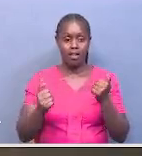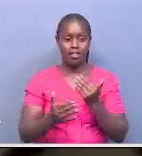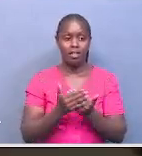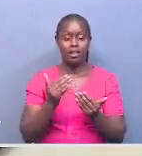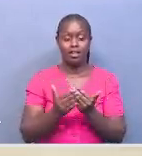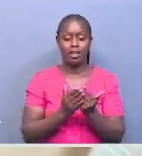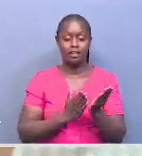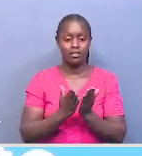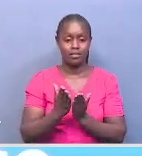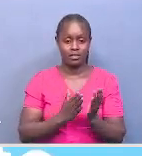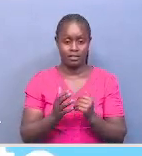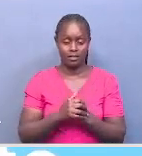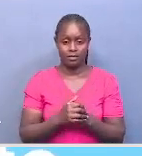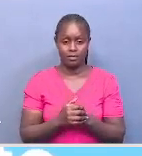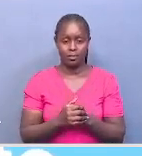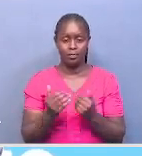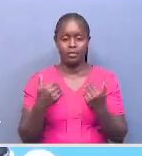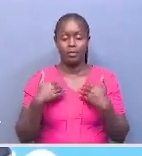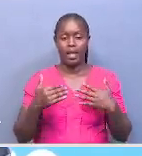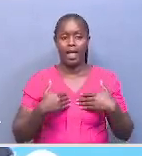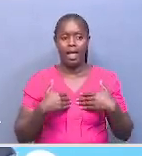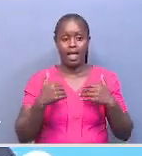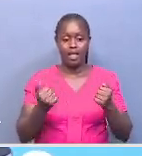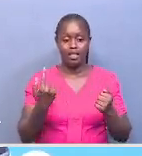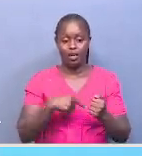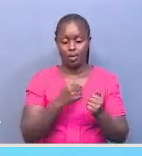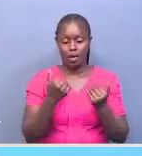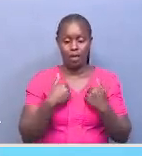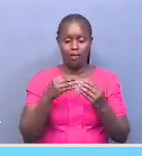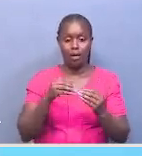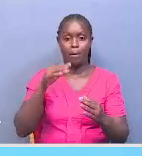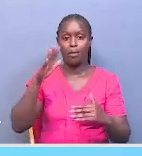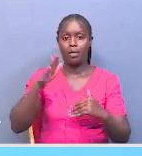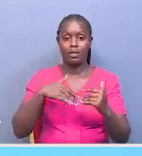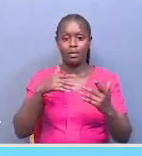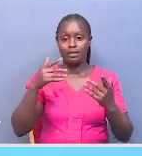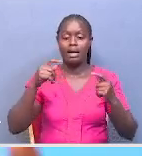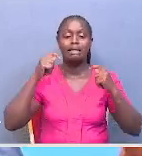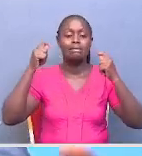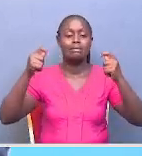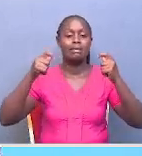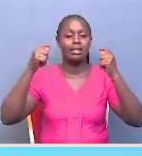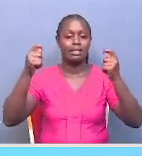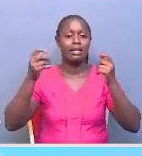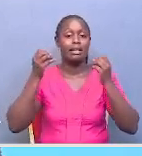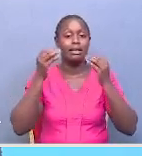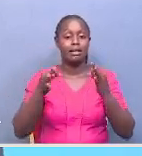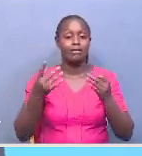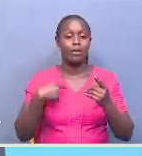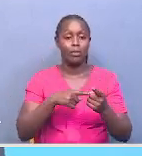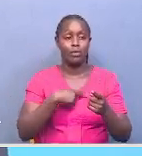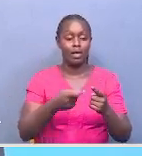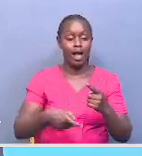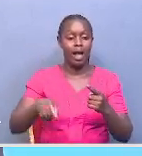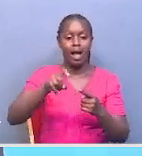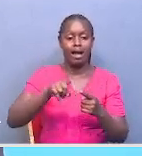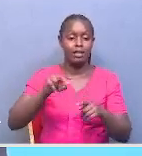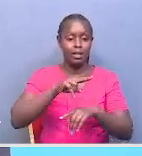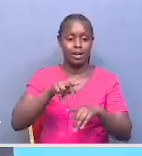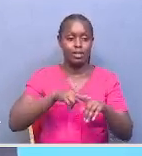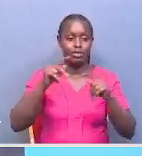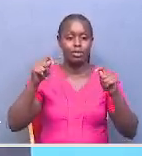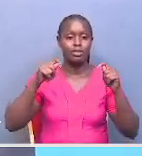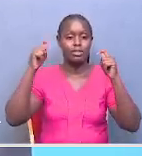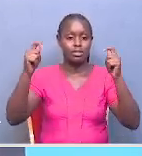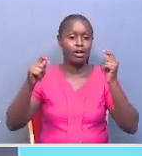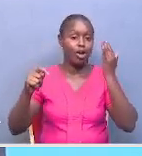services. Since the devolution of health, we've had more than 100 strikes. If we advent strike of the national strikes. And